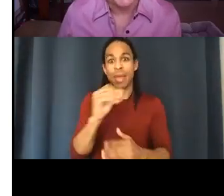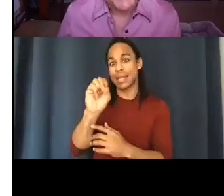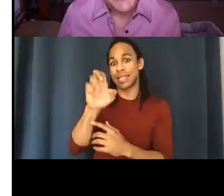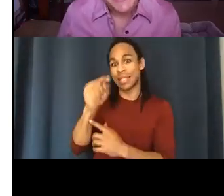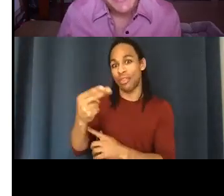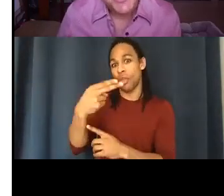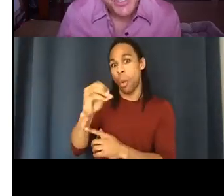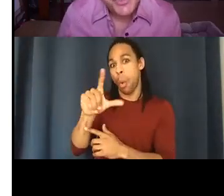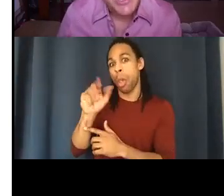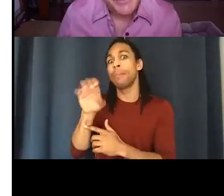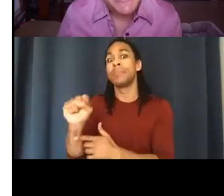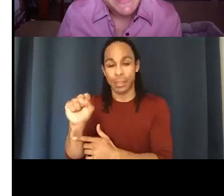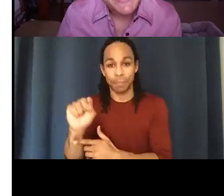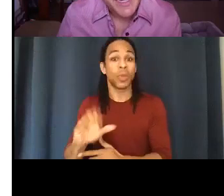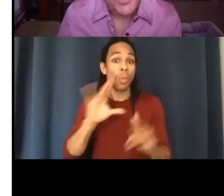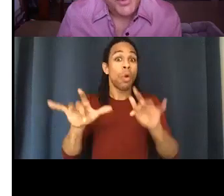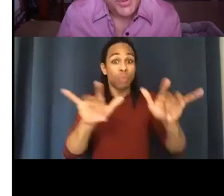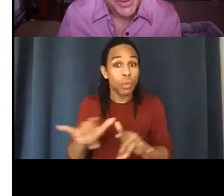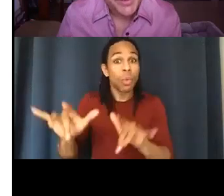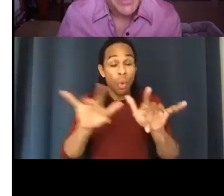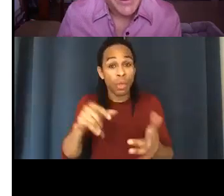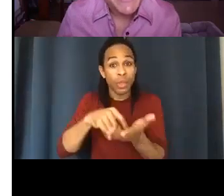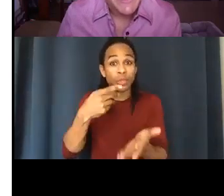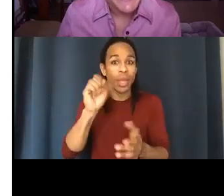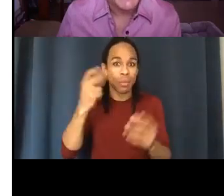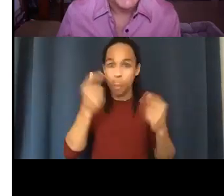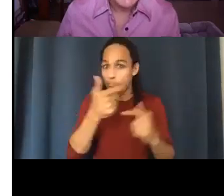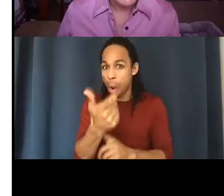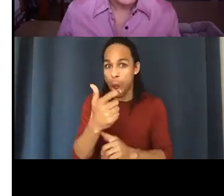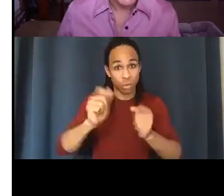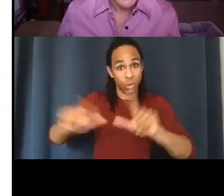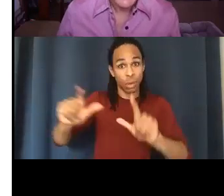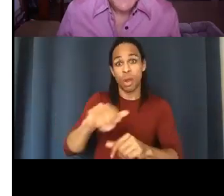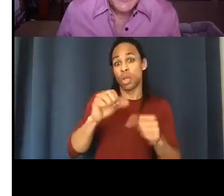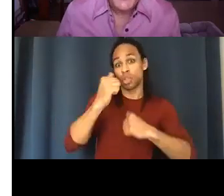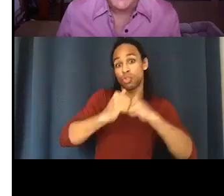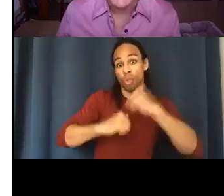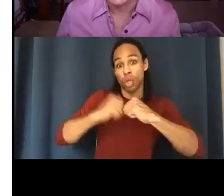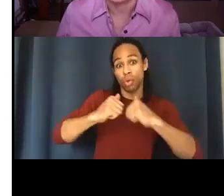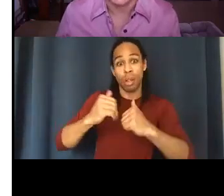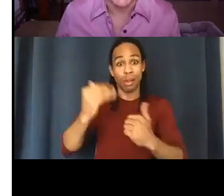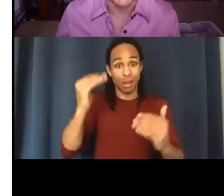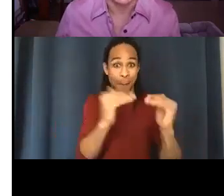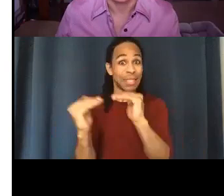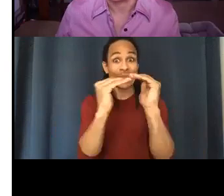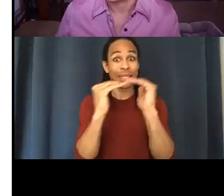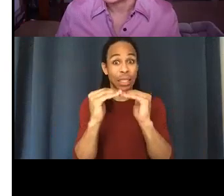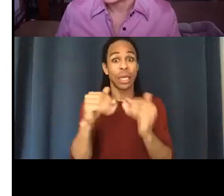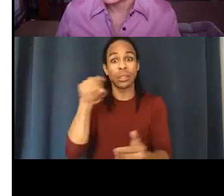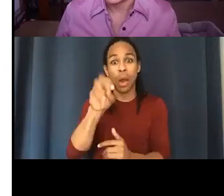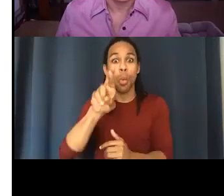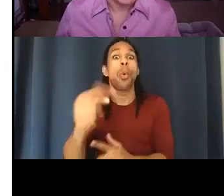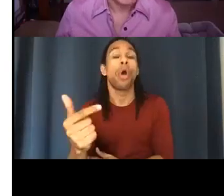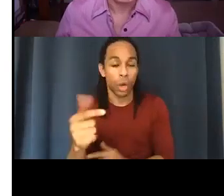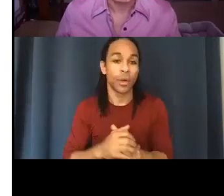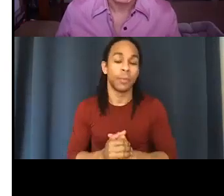for posting at structuralcompetency.org, our website. Thank you to our supporters. Next